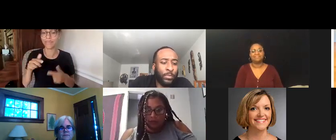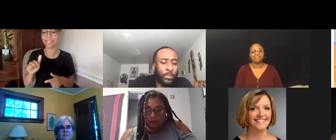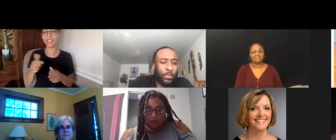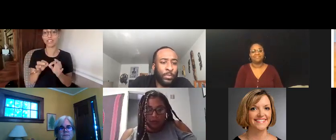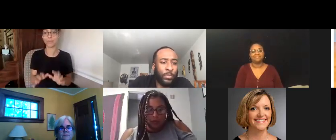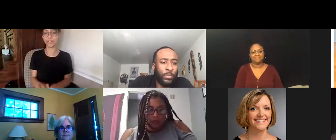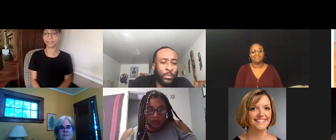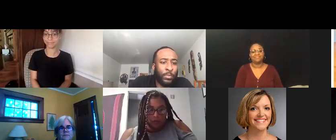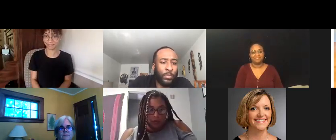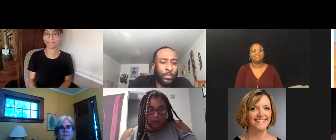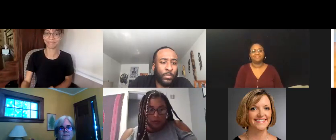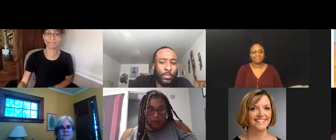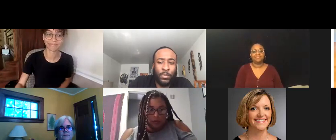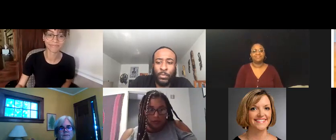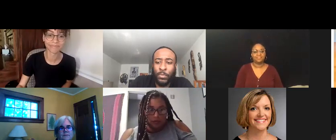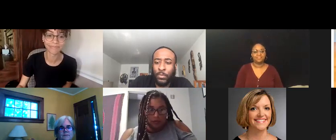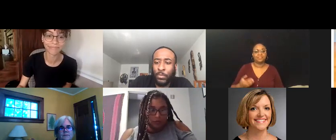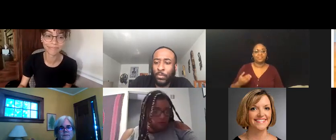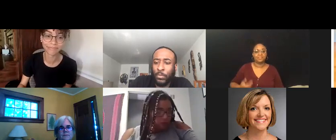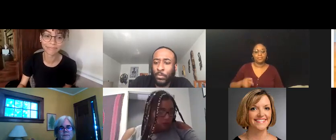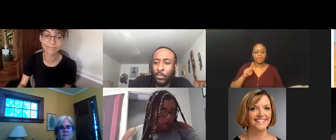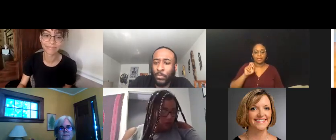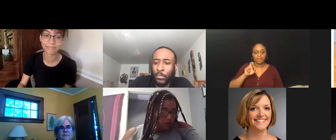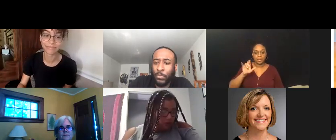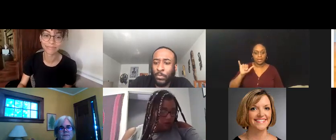I've got to be honest, this is a bit outside of my